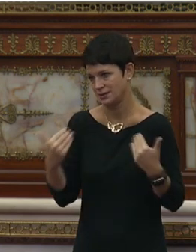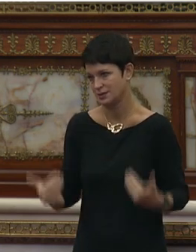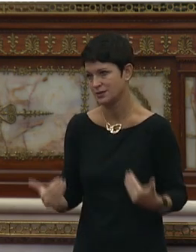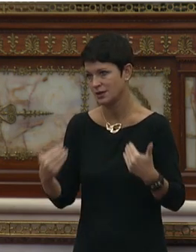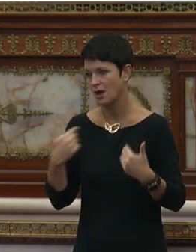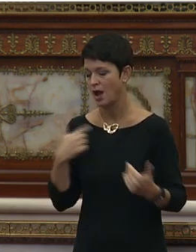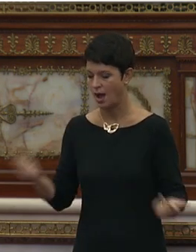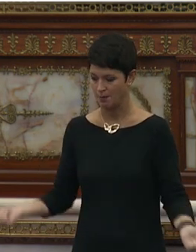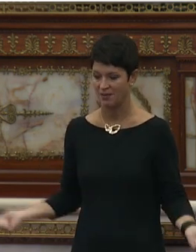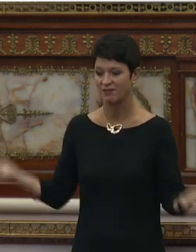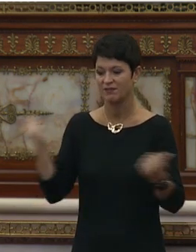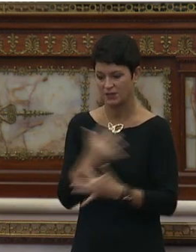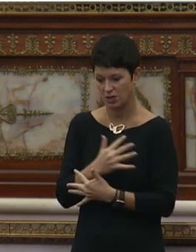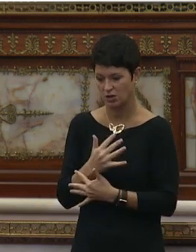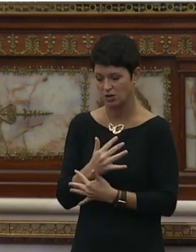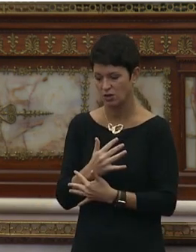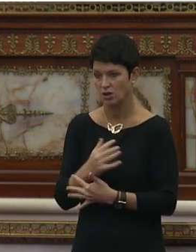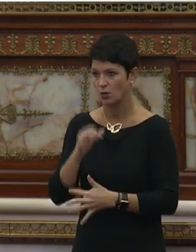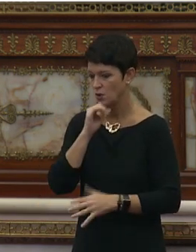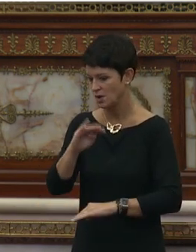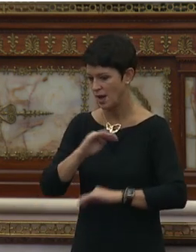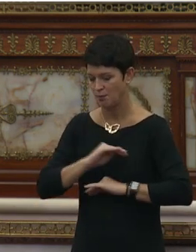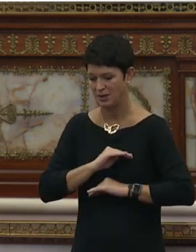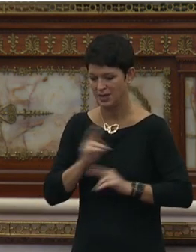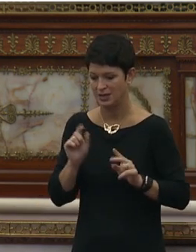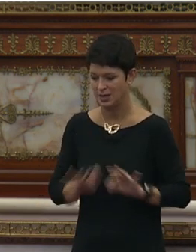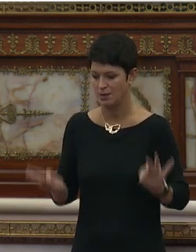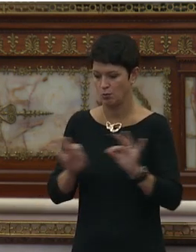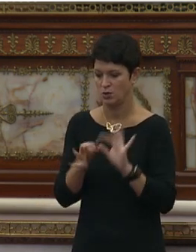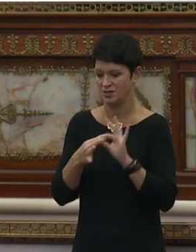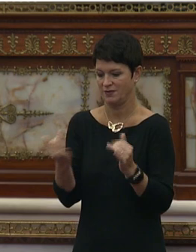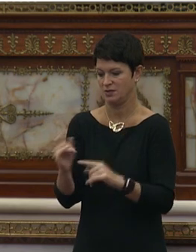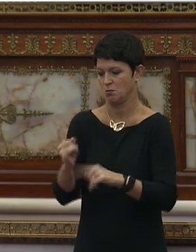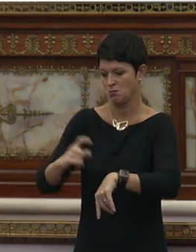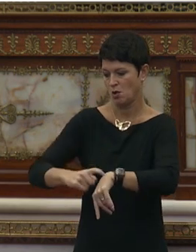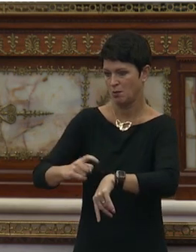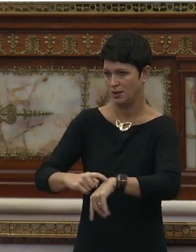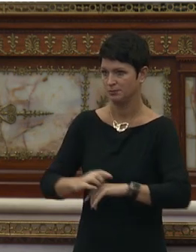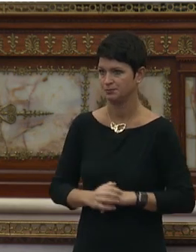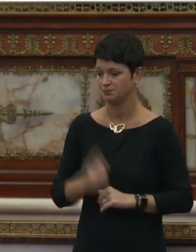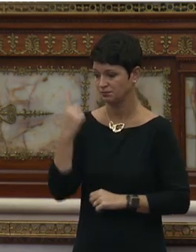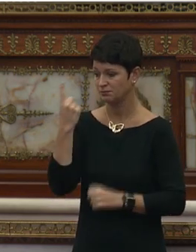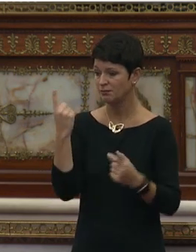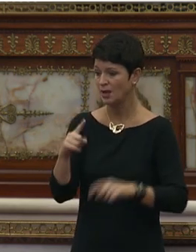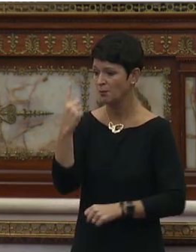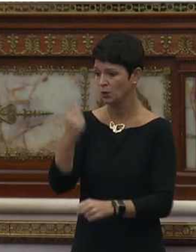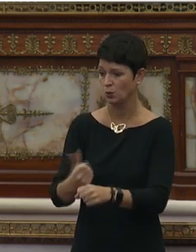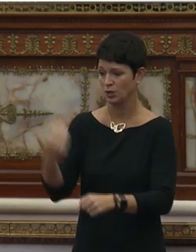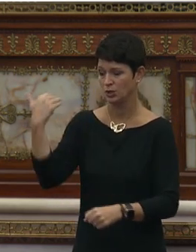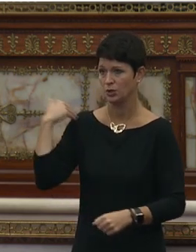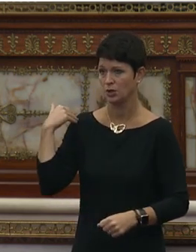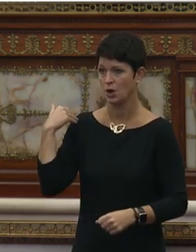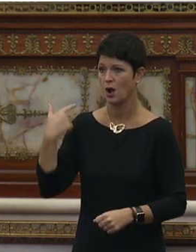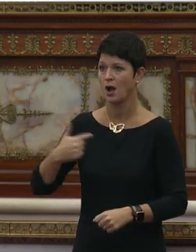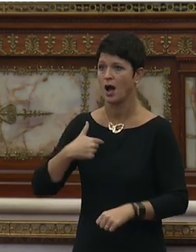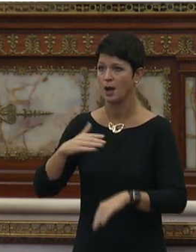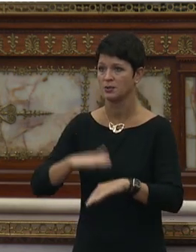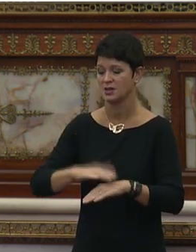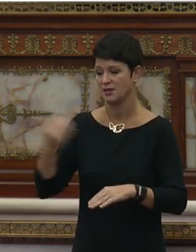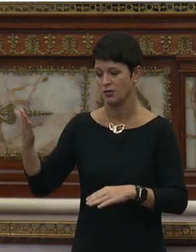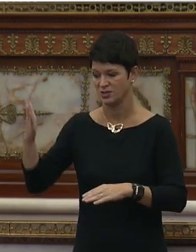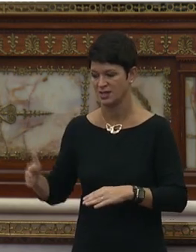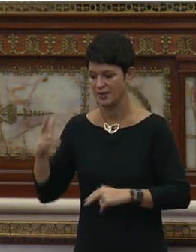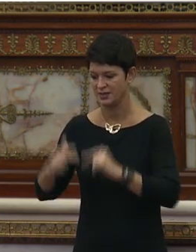I fear that we are not meeting the urgency of this moment. Just 1 year ago, I was on the other side